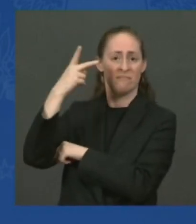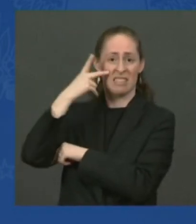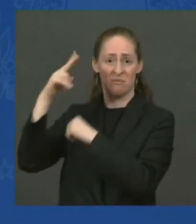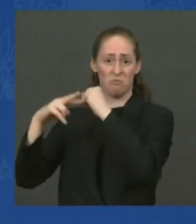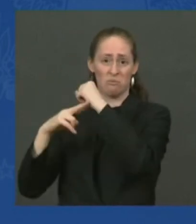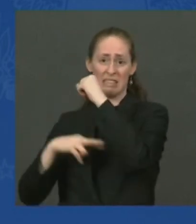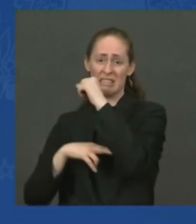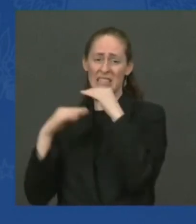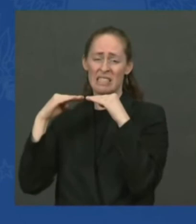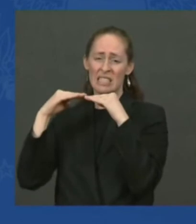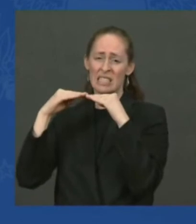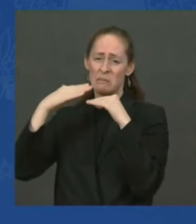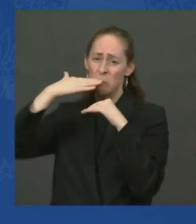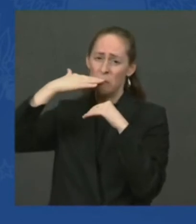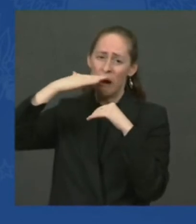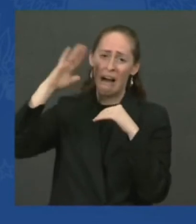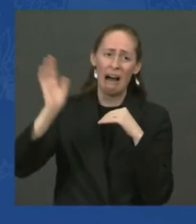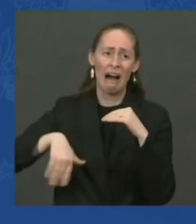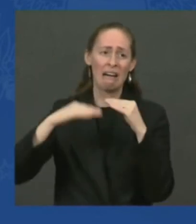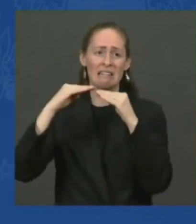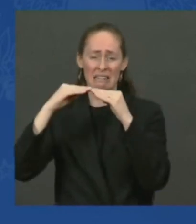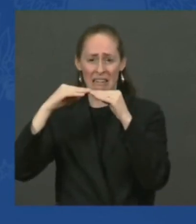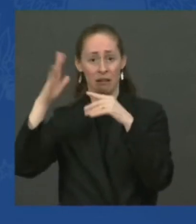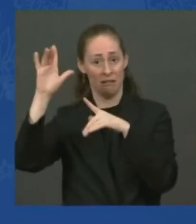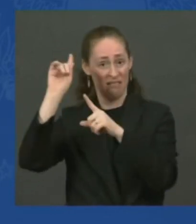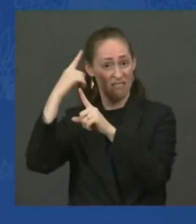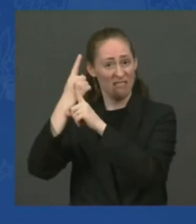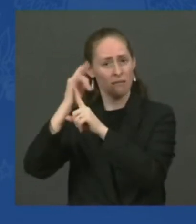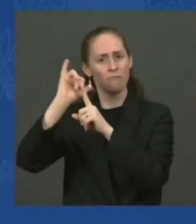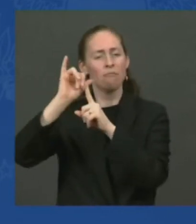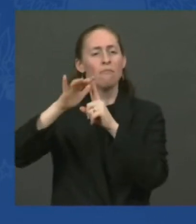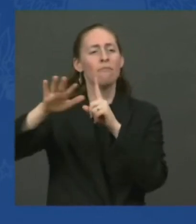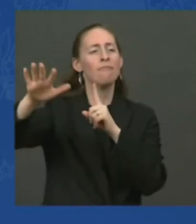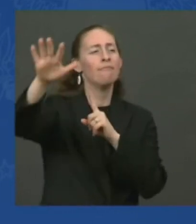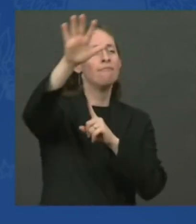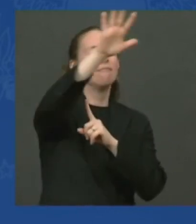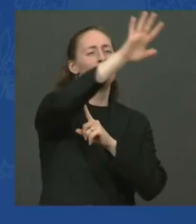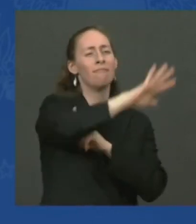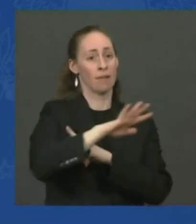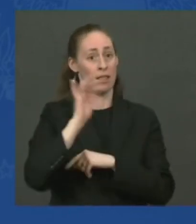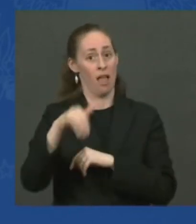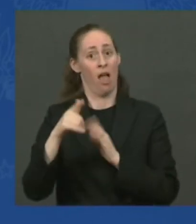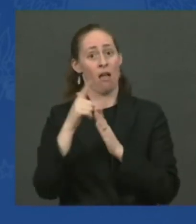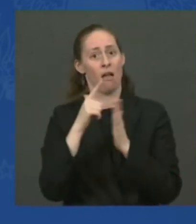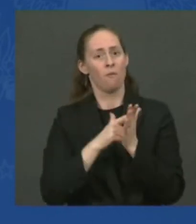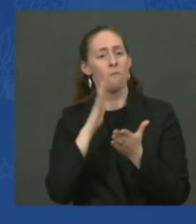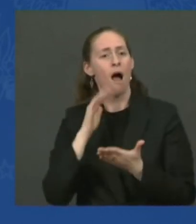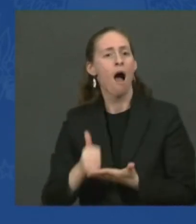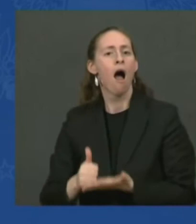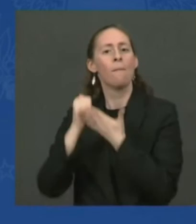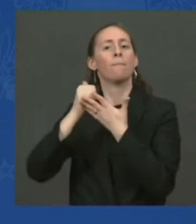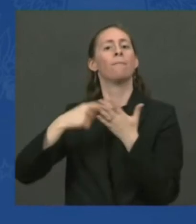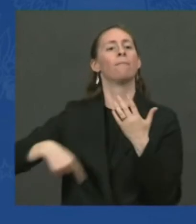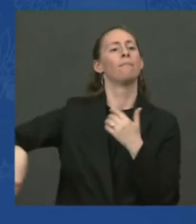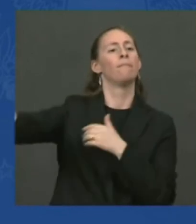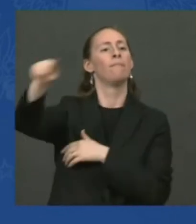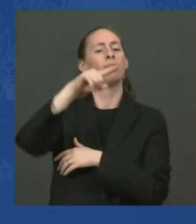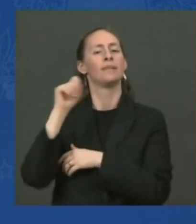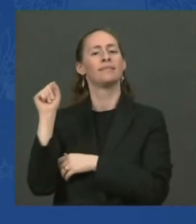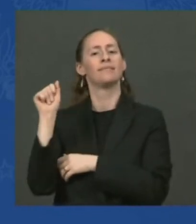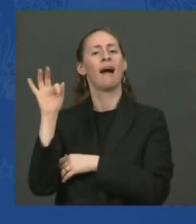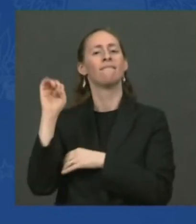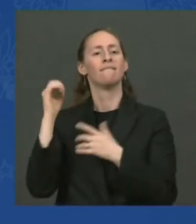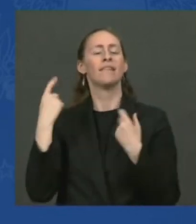thousands of bridges across America. That's what this law is all about, keeping communities safer and more efficient. On Wednesday, I'll be in Detroit to meet